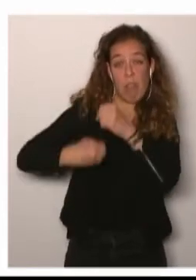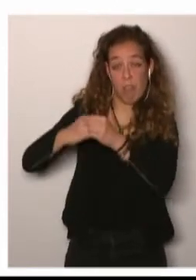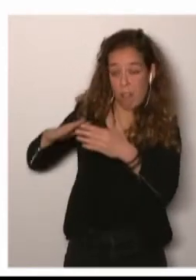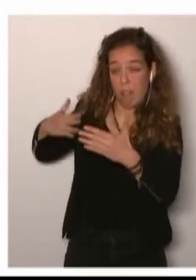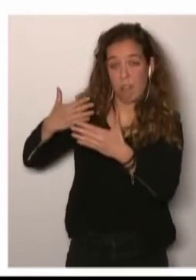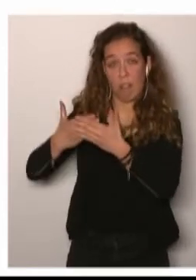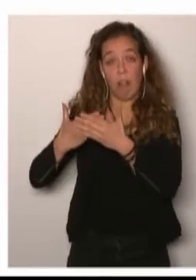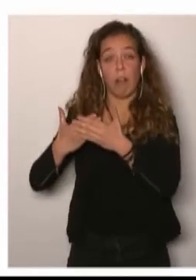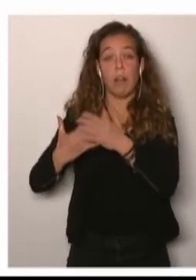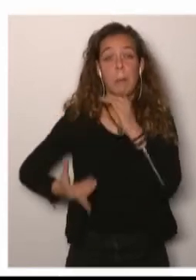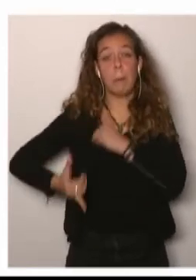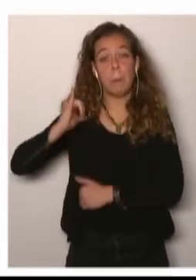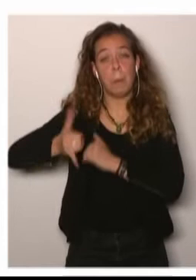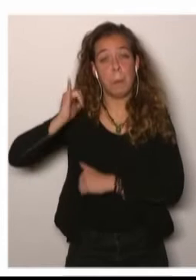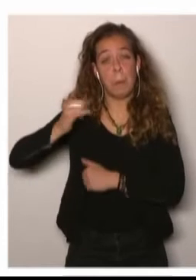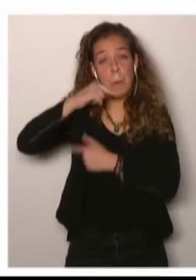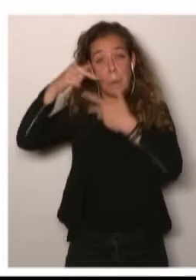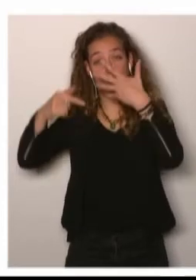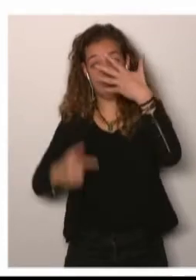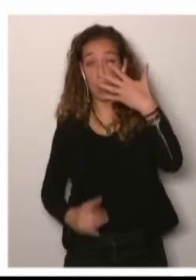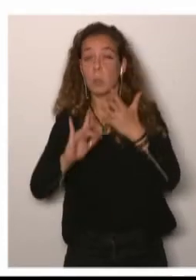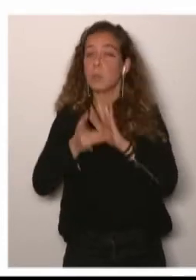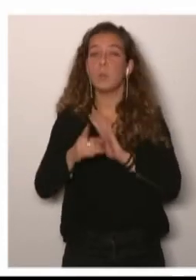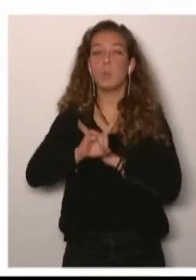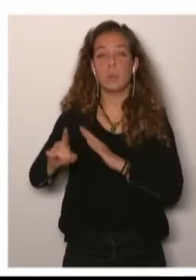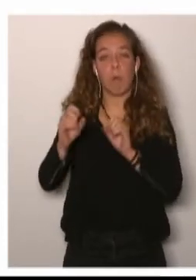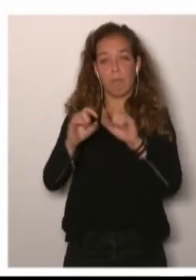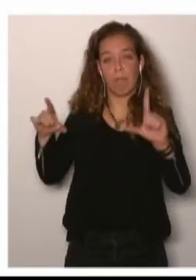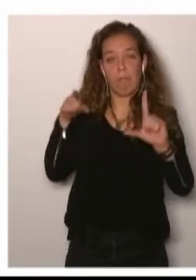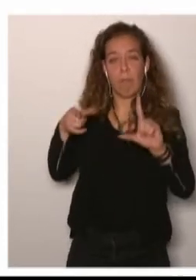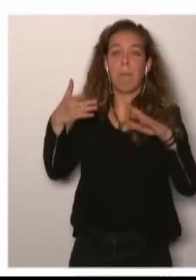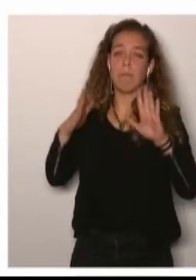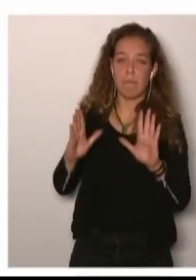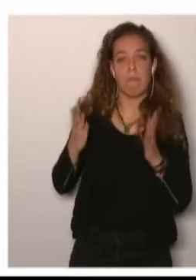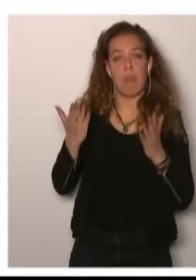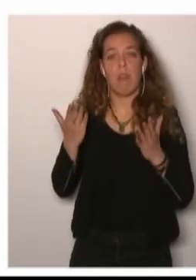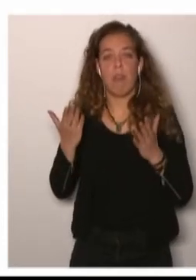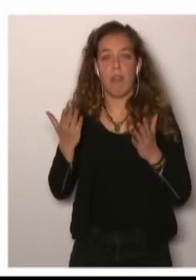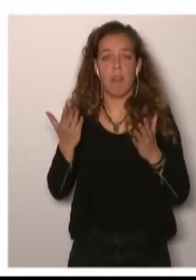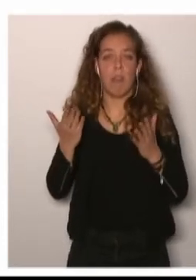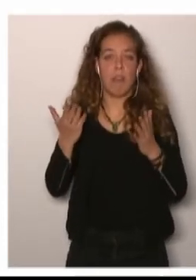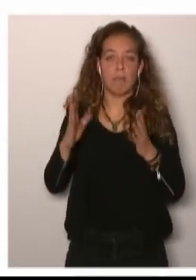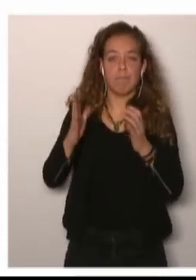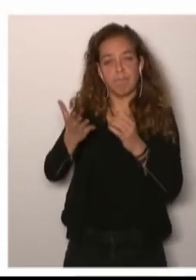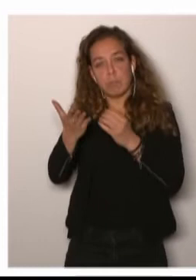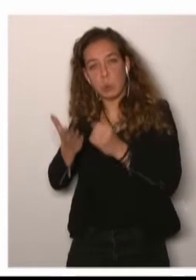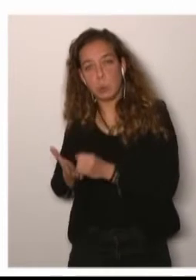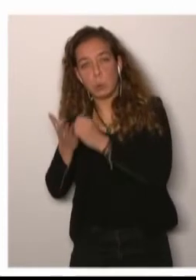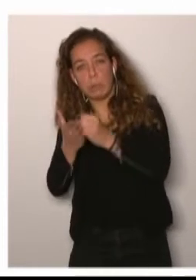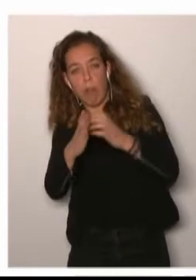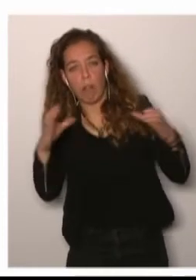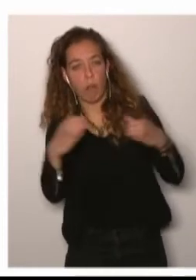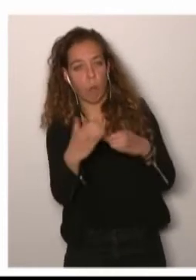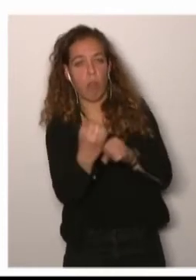agency supports developers, such as the Innovation Task Force or the more formal scientific advice, but initiatives which